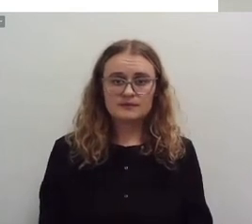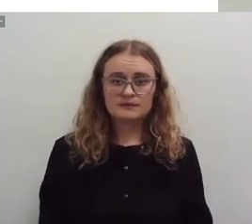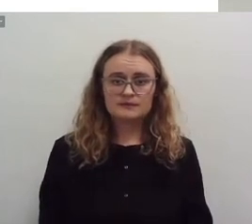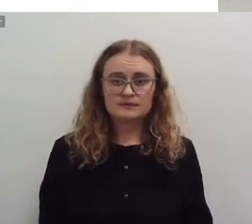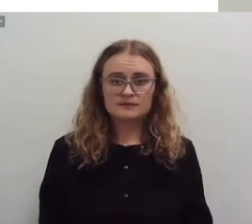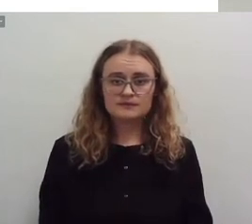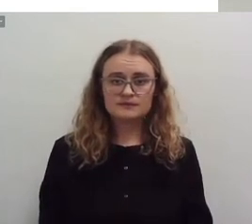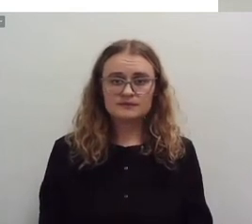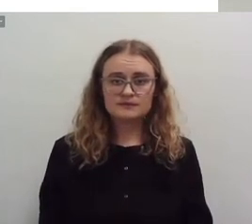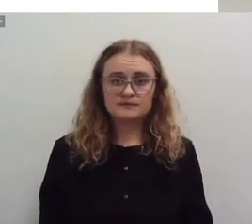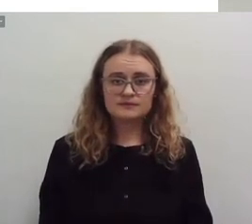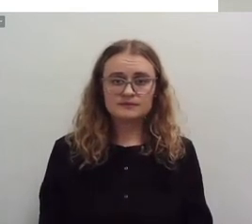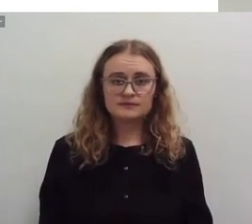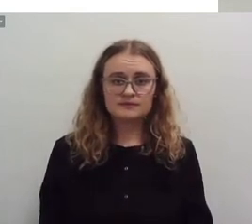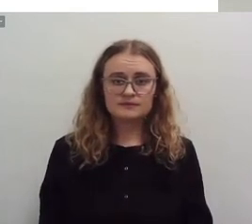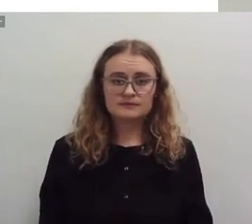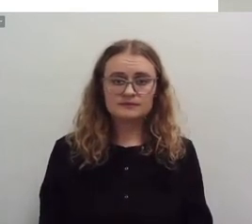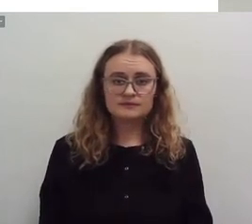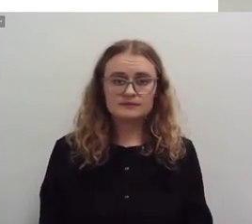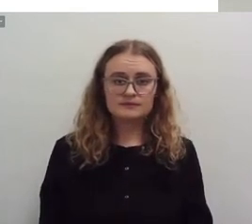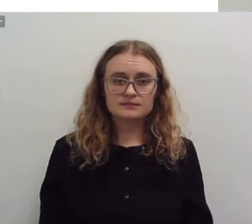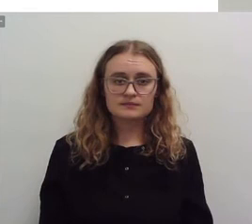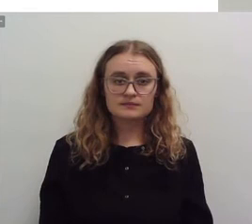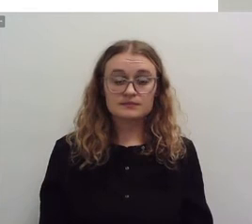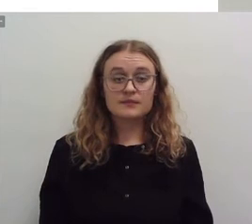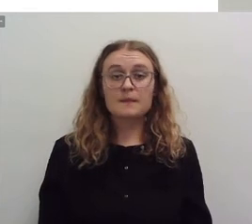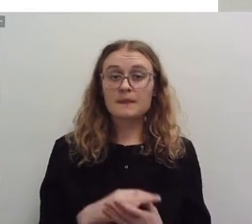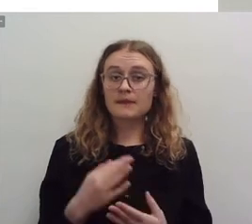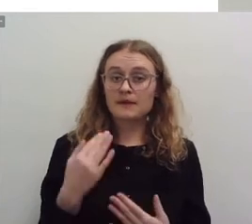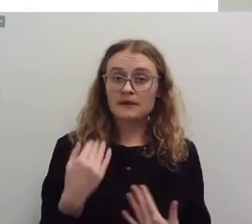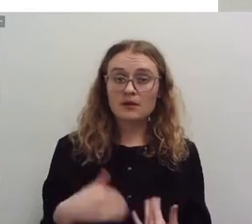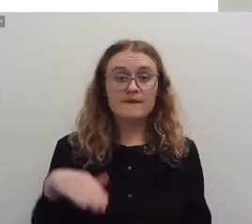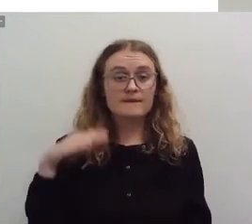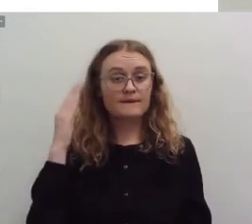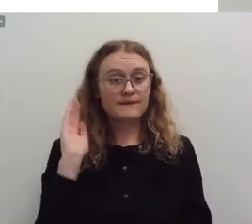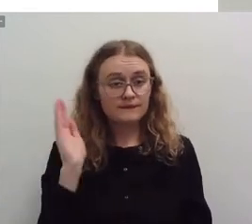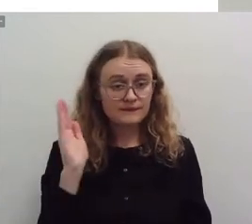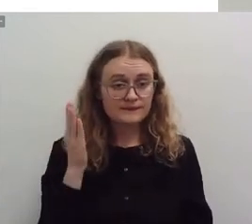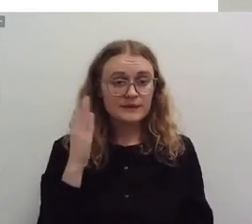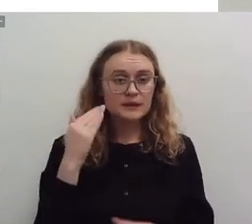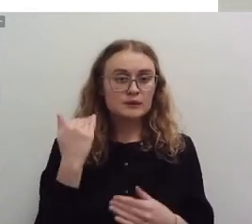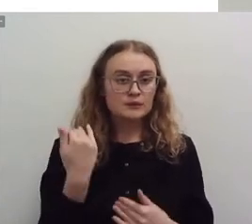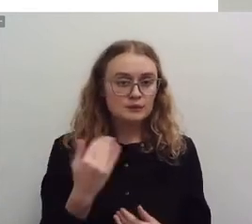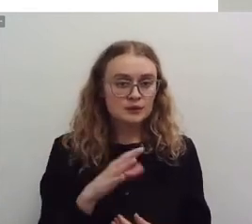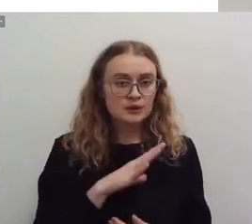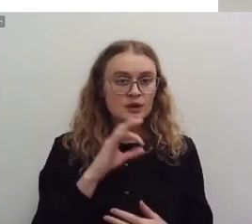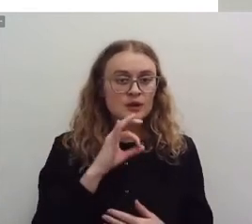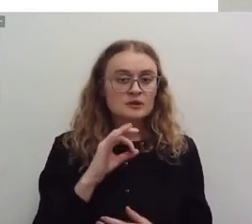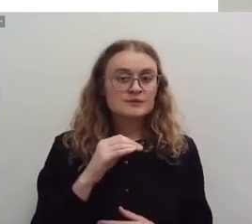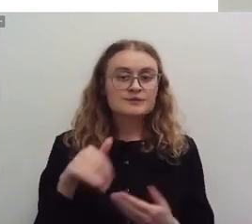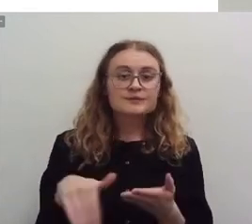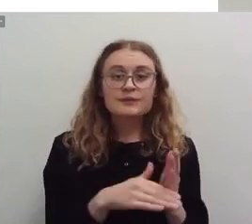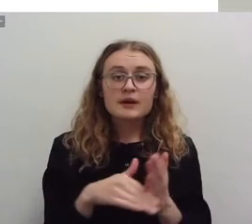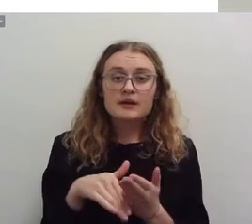Danielsdottir from Iceland, talking about the importance of the cross-sectoral collaboration, and that is a